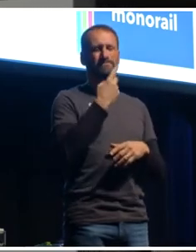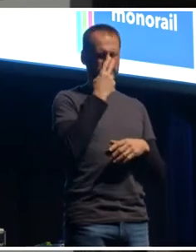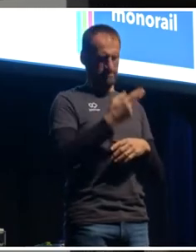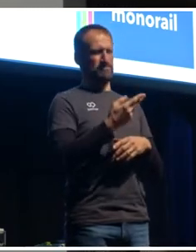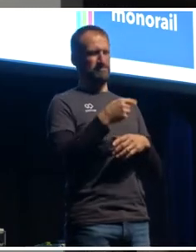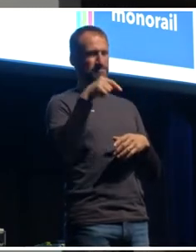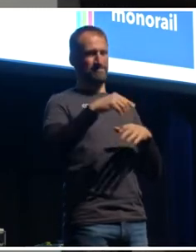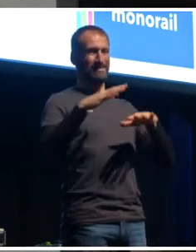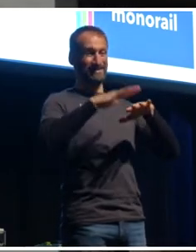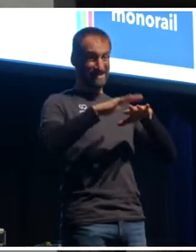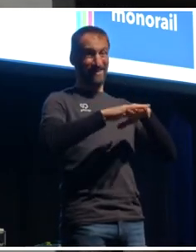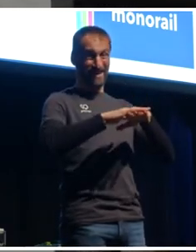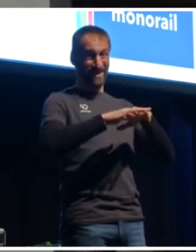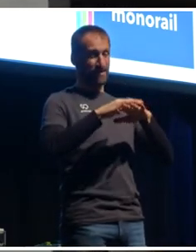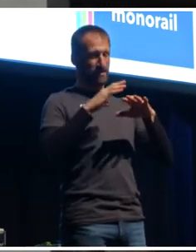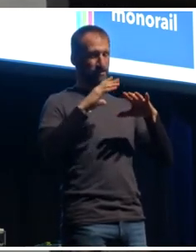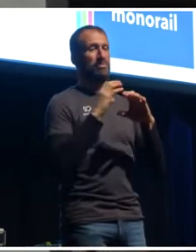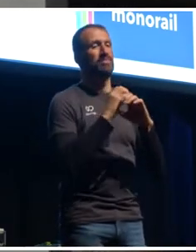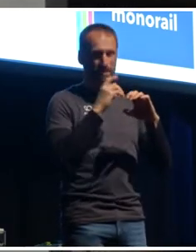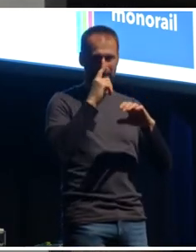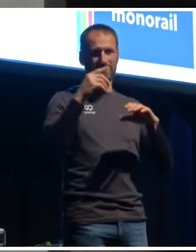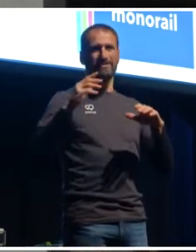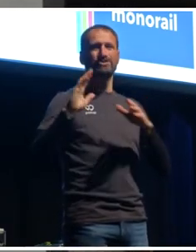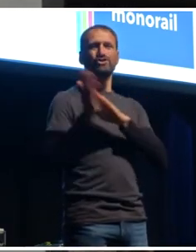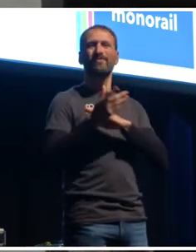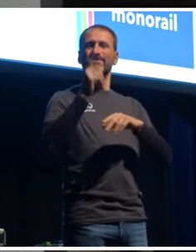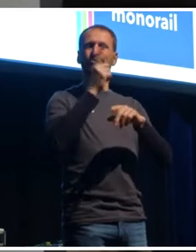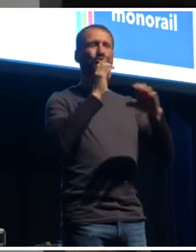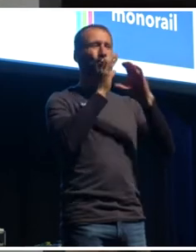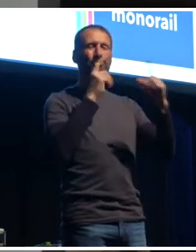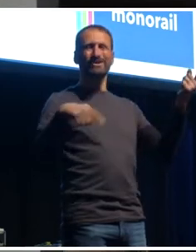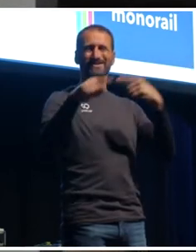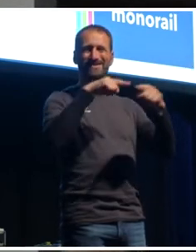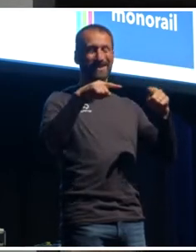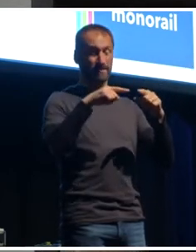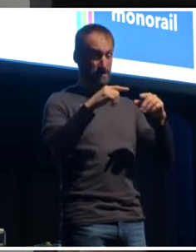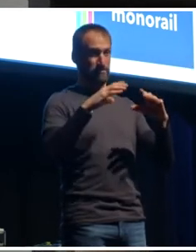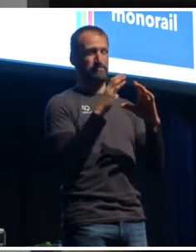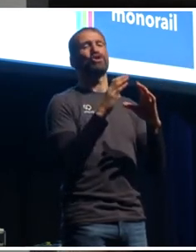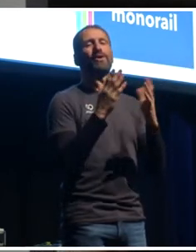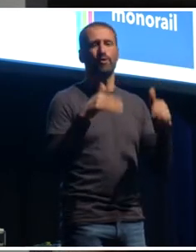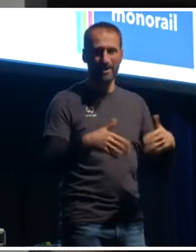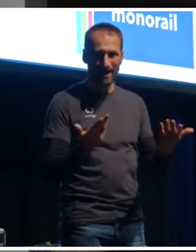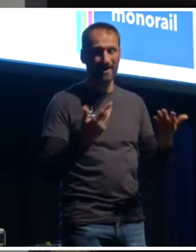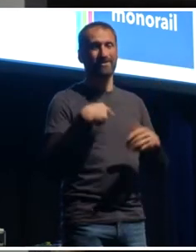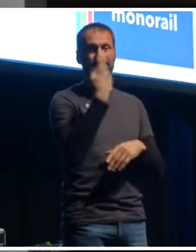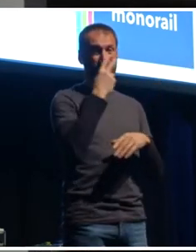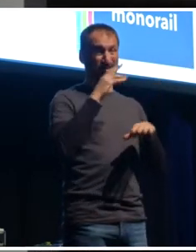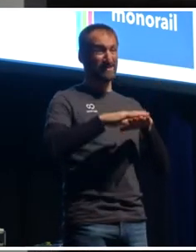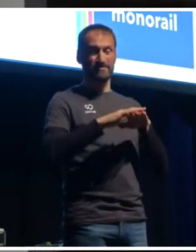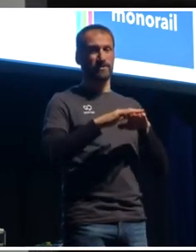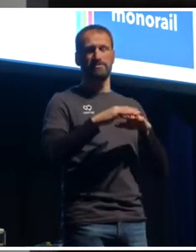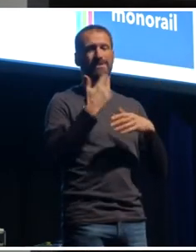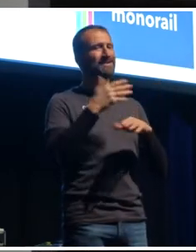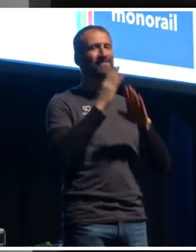the moment that you decide to have your services communicate with each other. We saw that the network is unreliable. We saw that there's